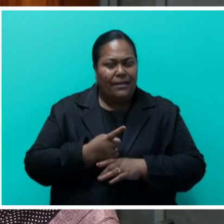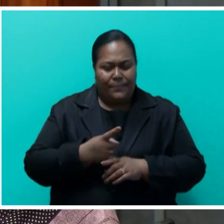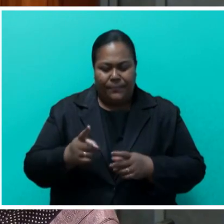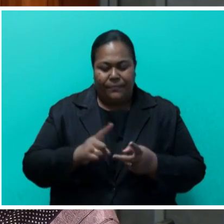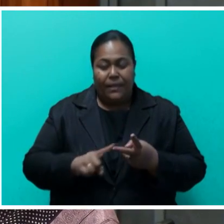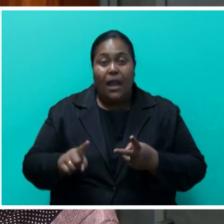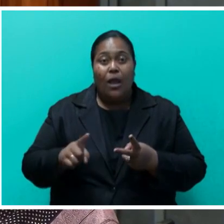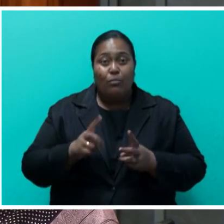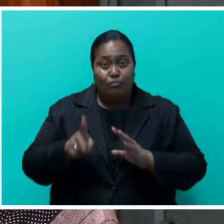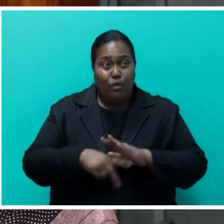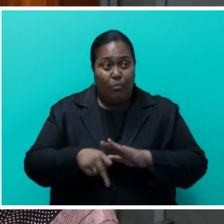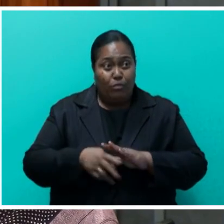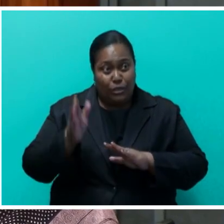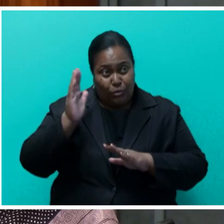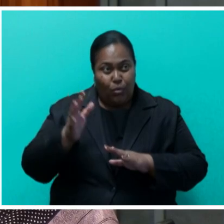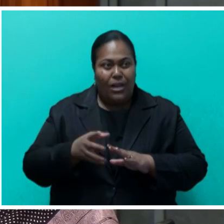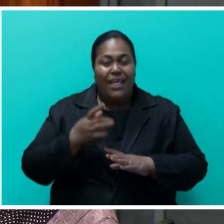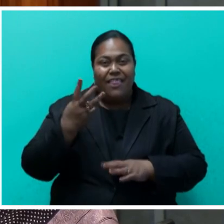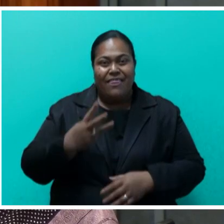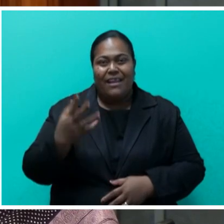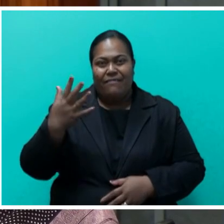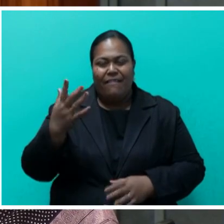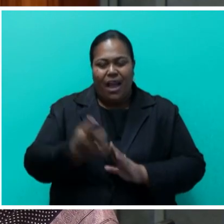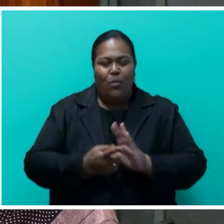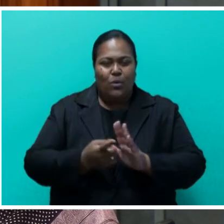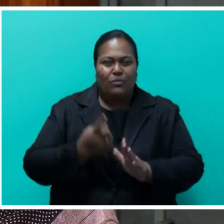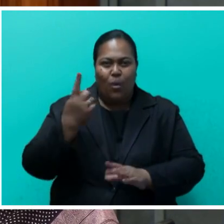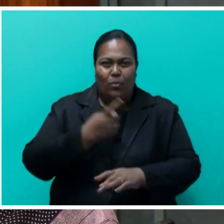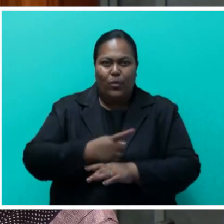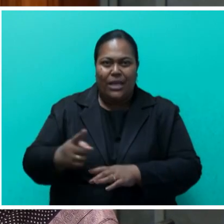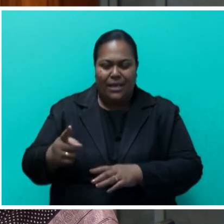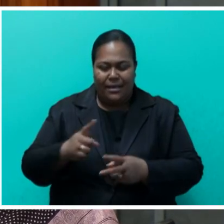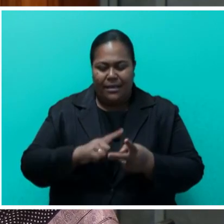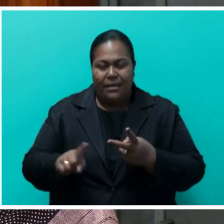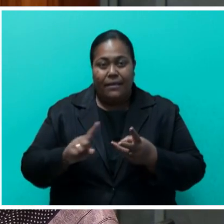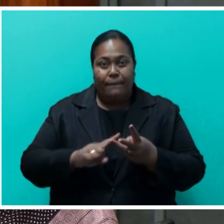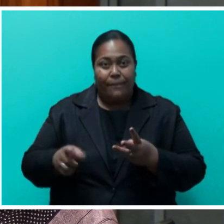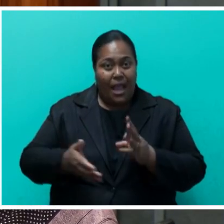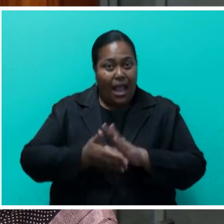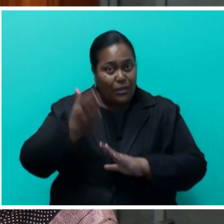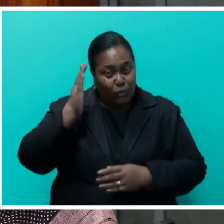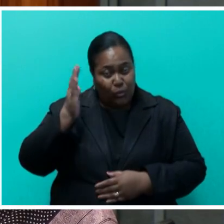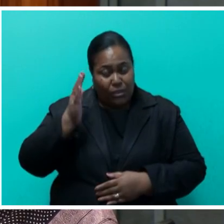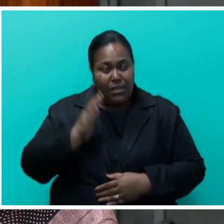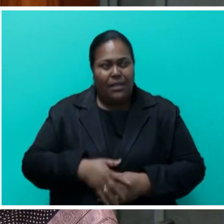school, 35 hours per week. And secondary school,